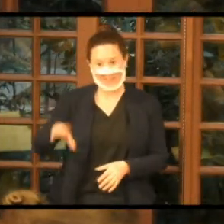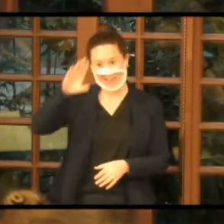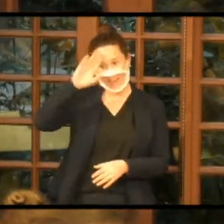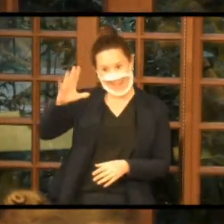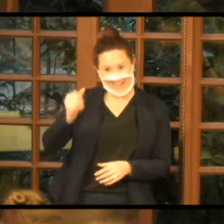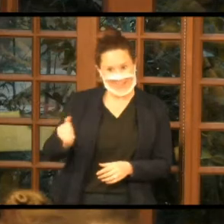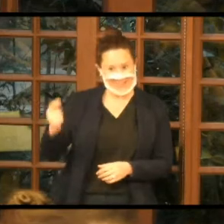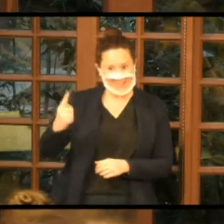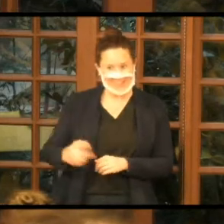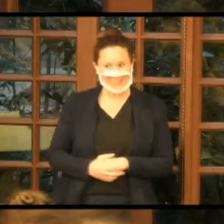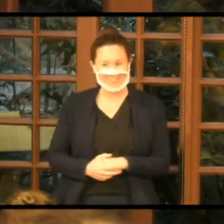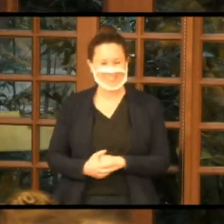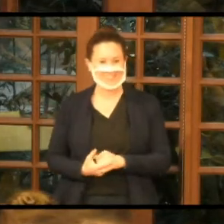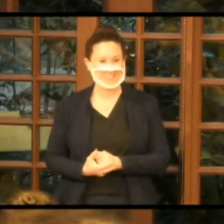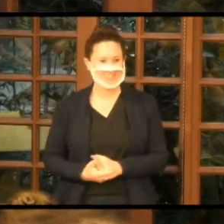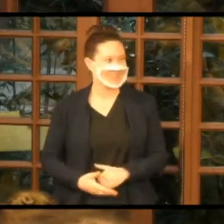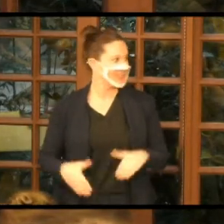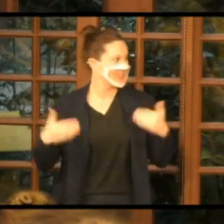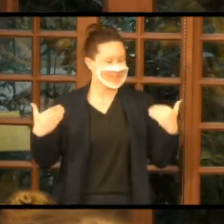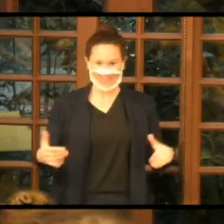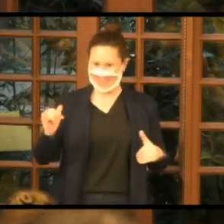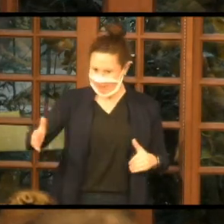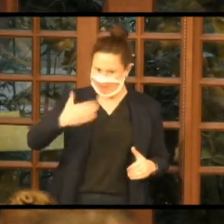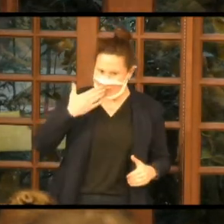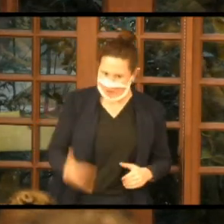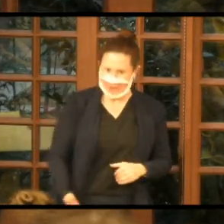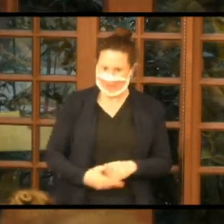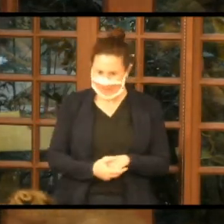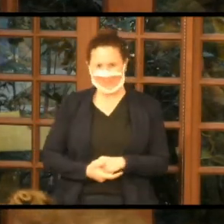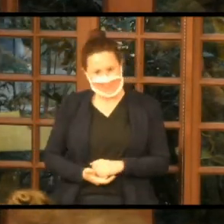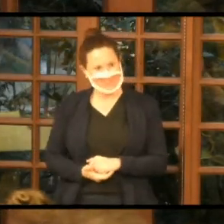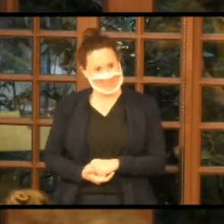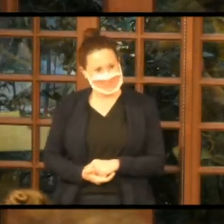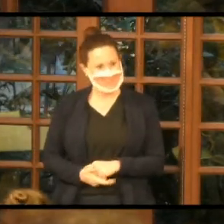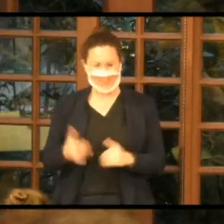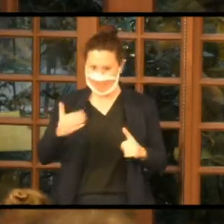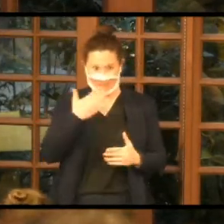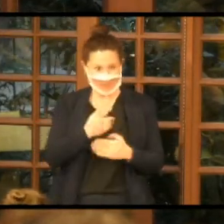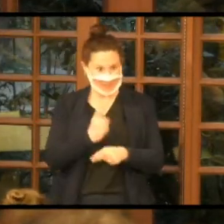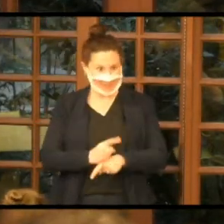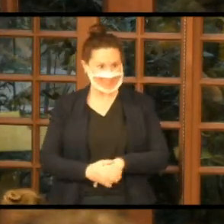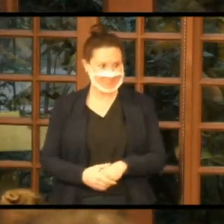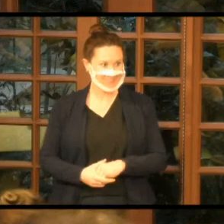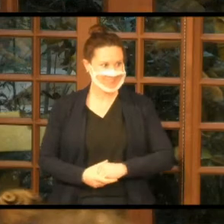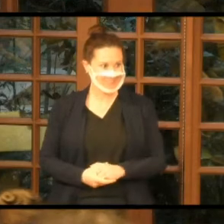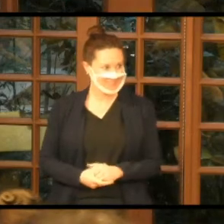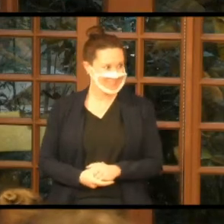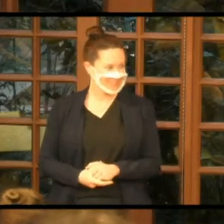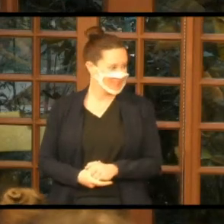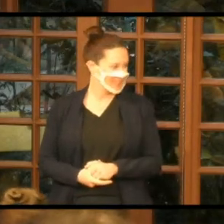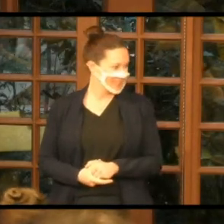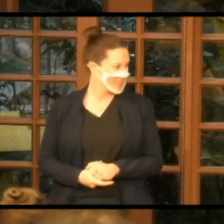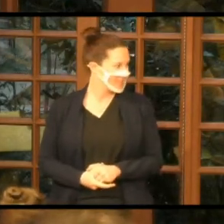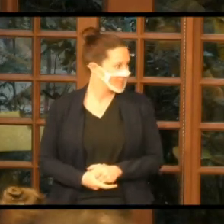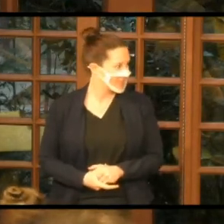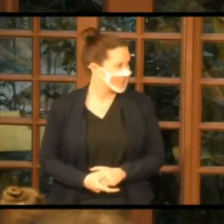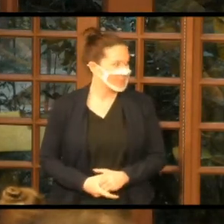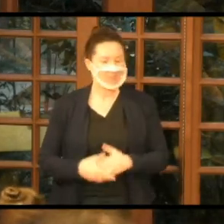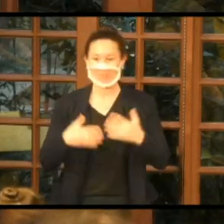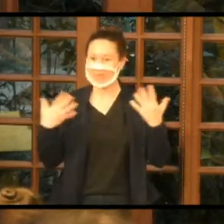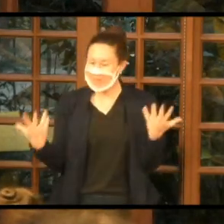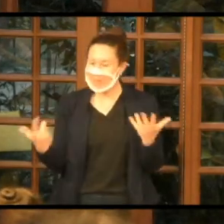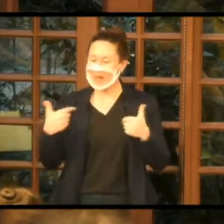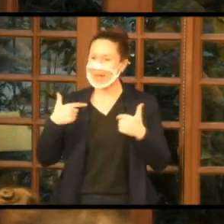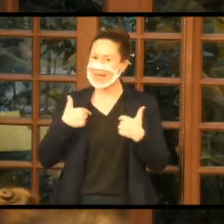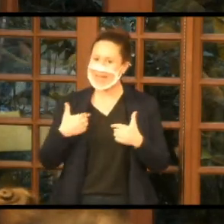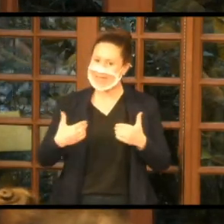Hi, everybody. That was really good. Wasn't it? That was good, right? So I'm having this experience where